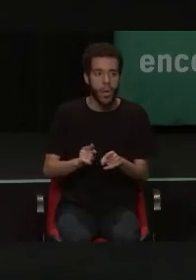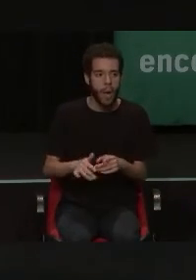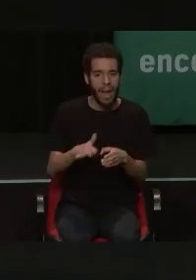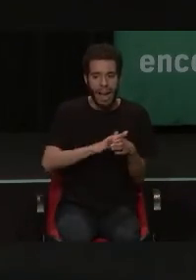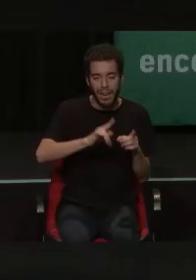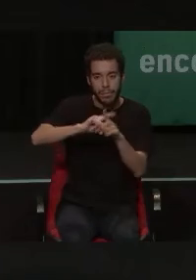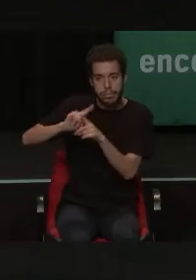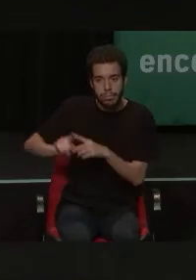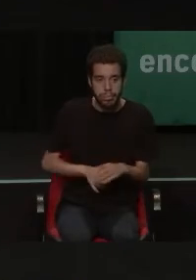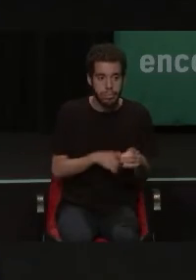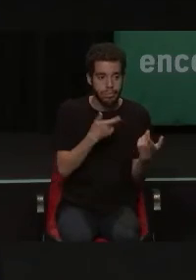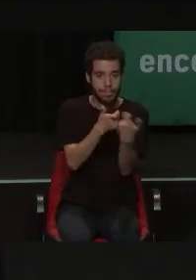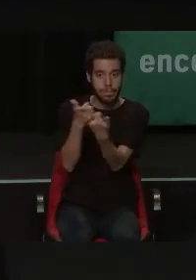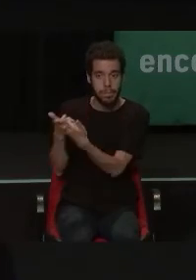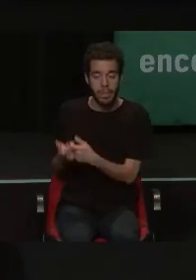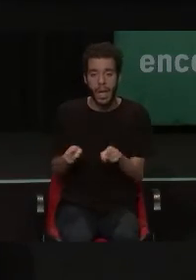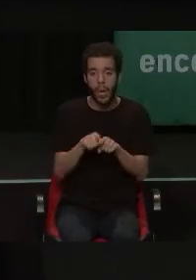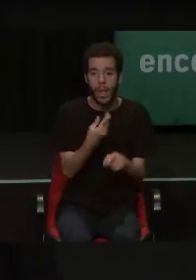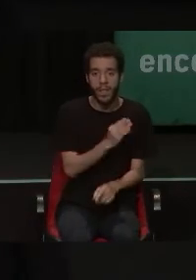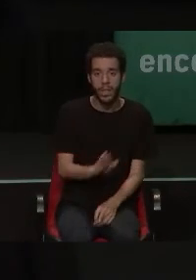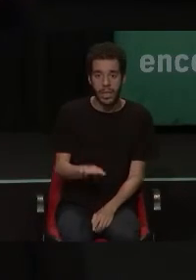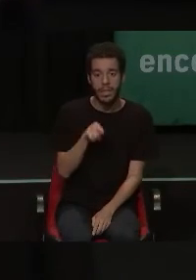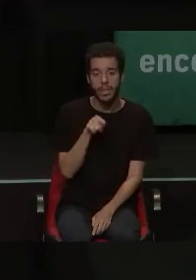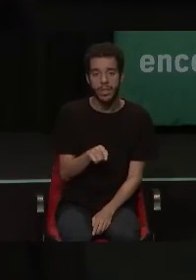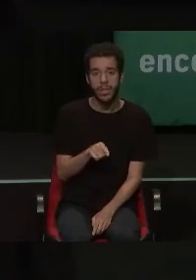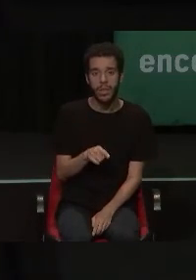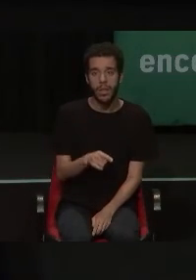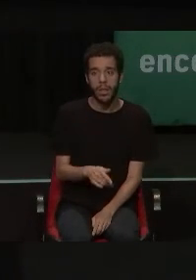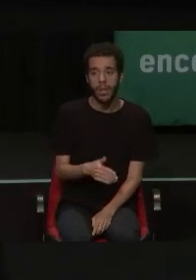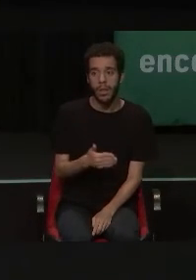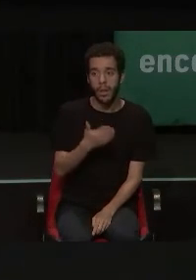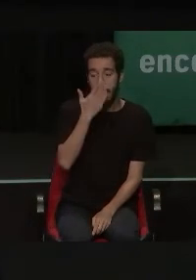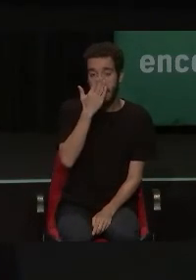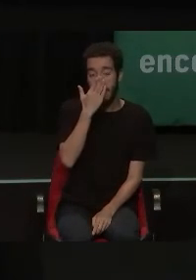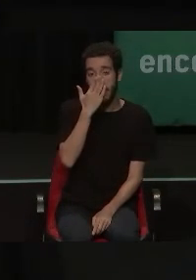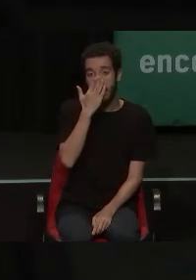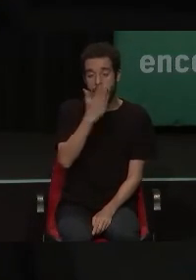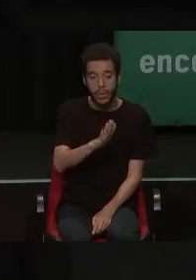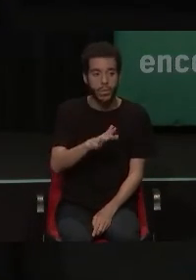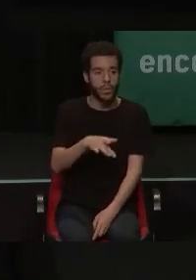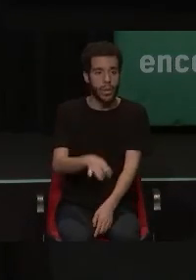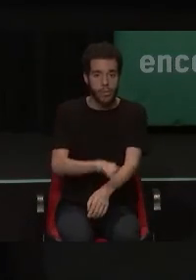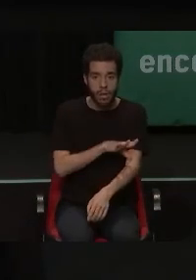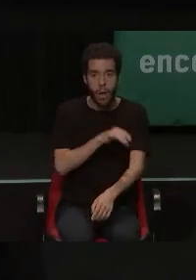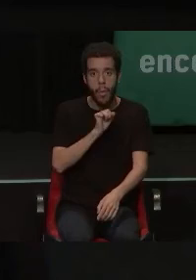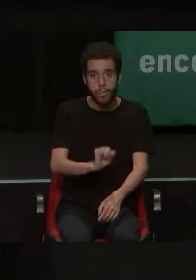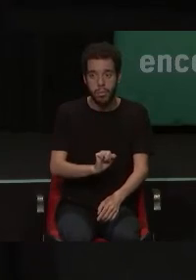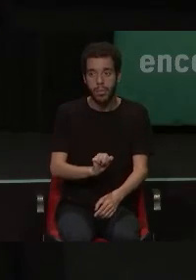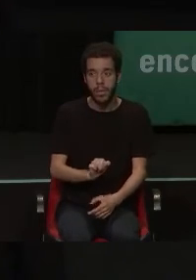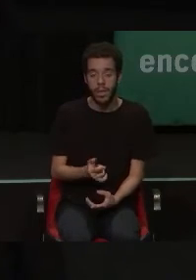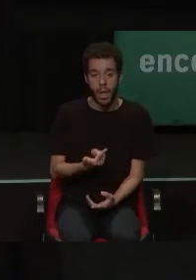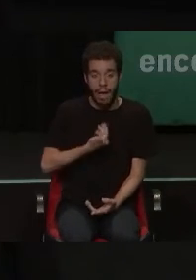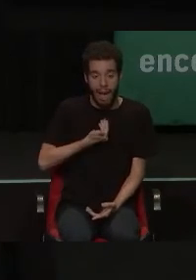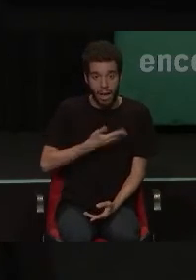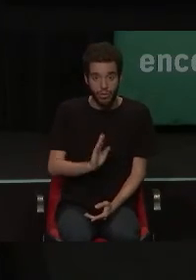concept that can be considered in other areas. Children are born with a